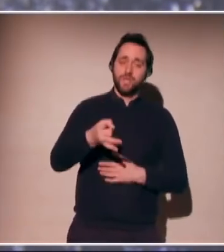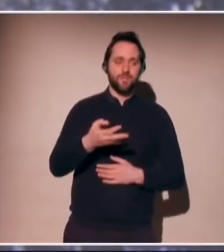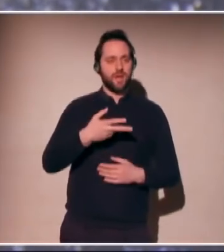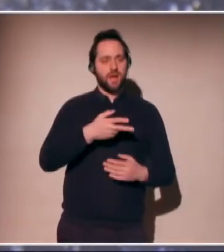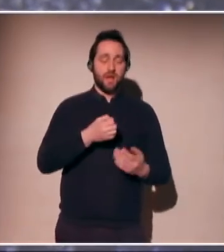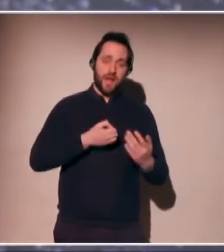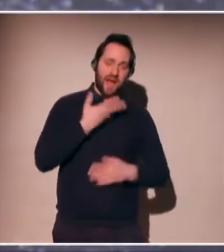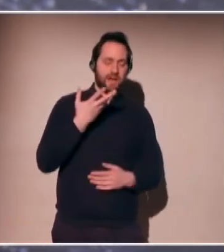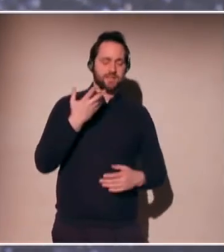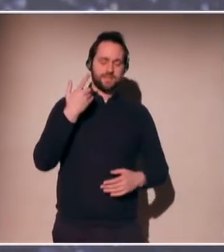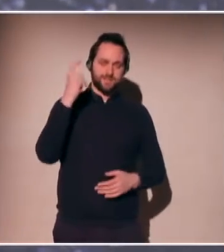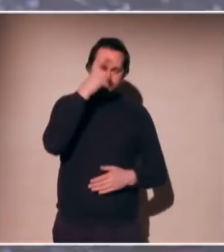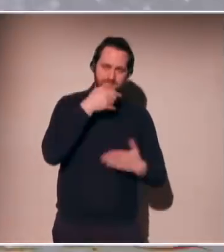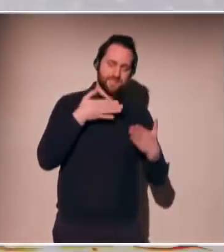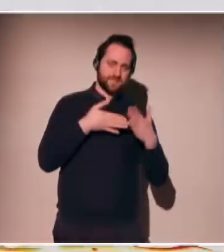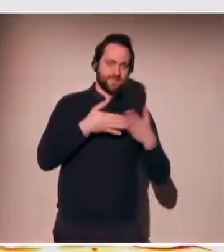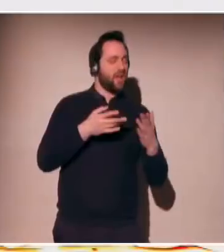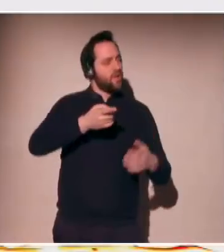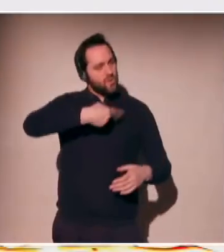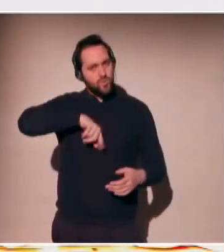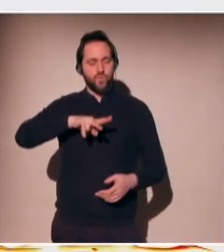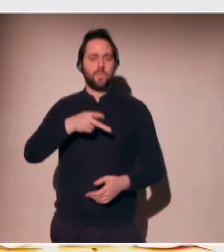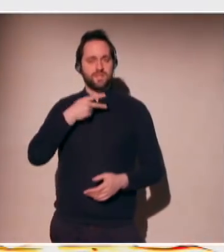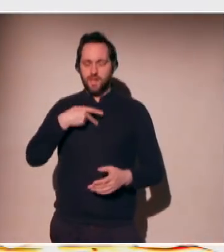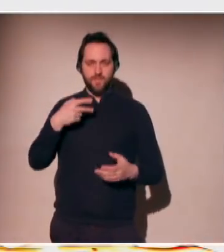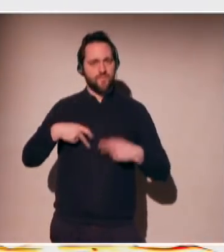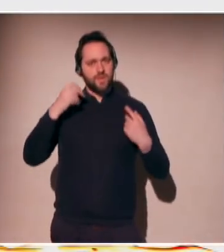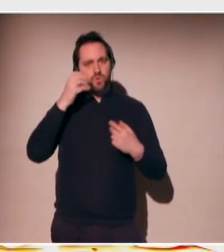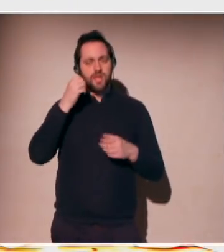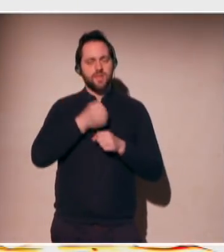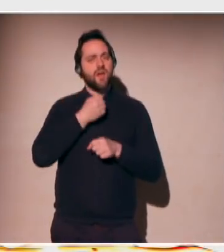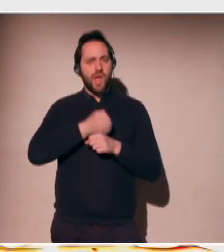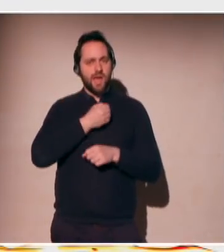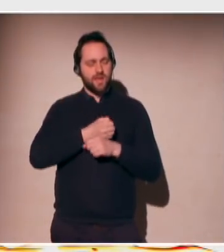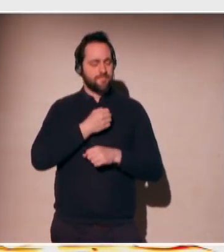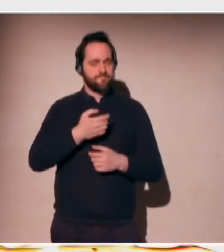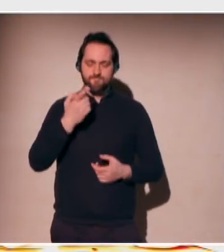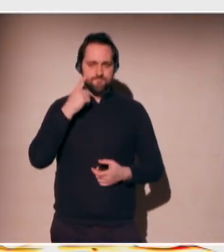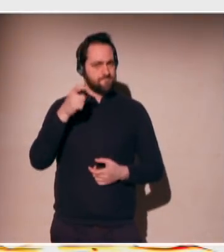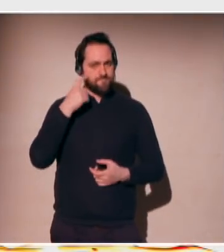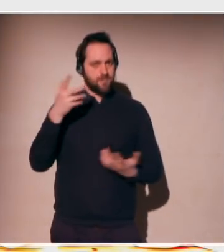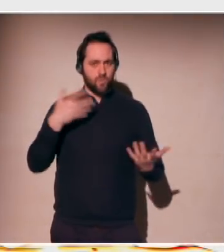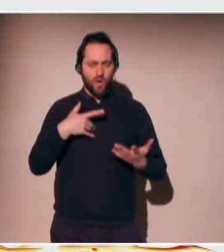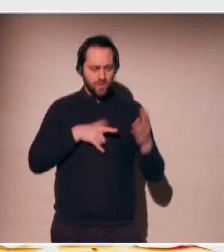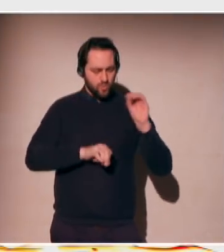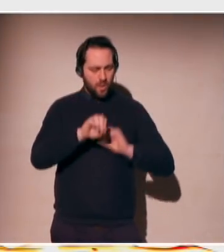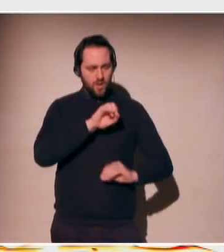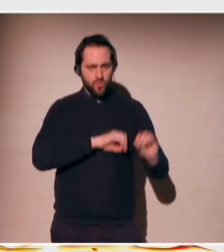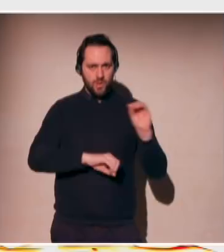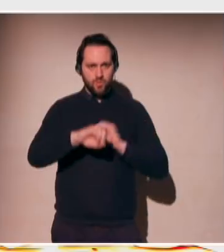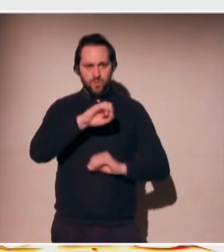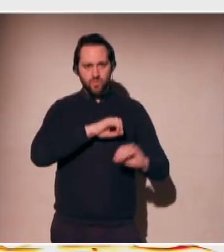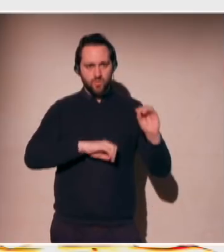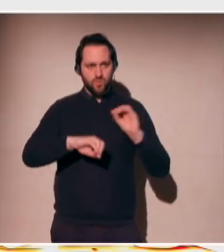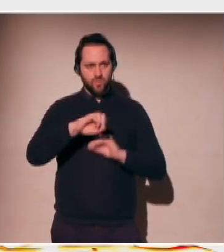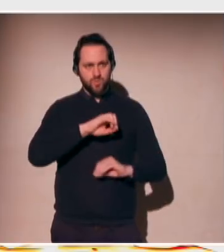about 30% of the care that we will provide today is going to be futile, non-value